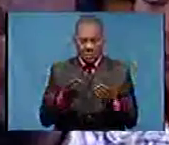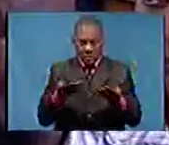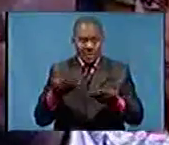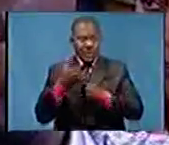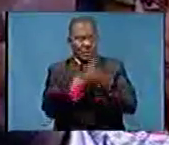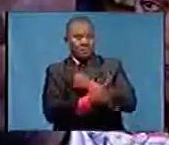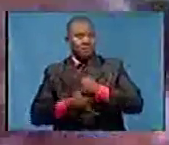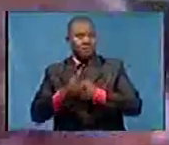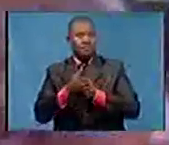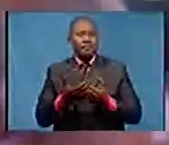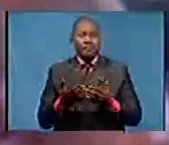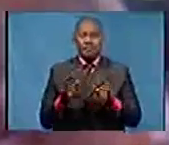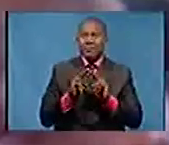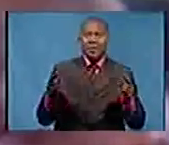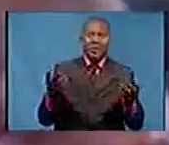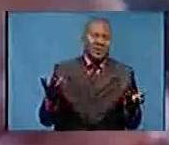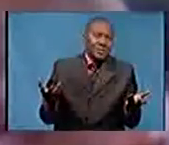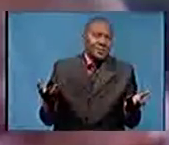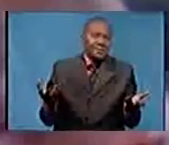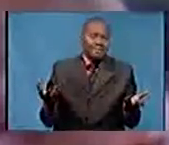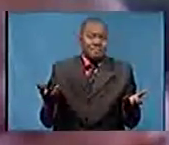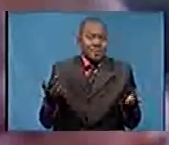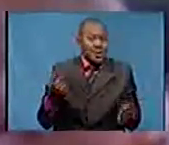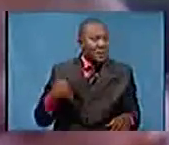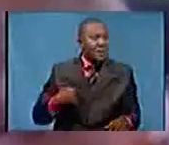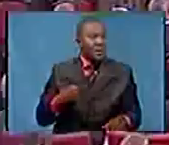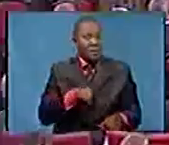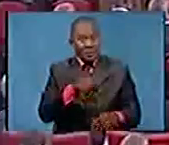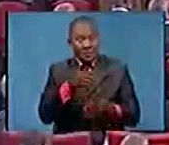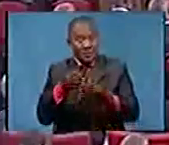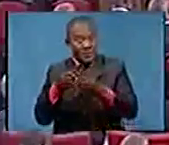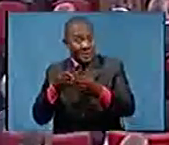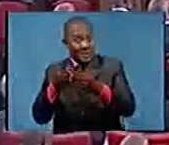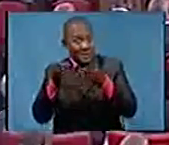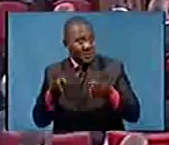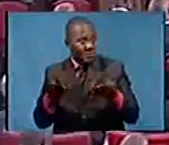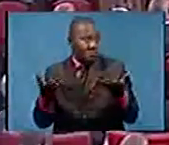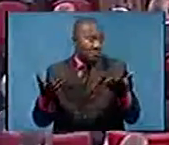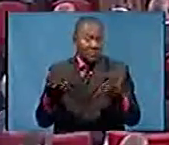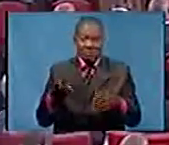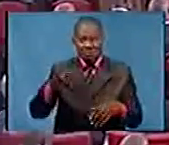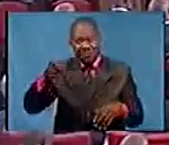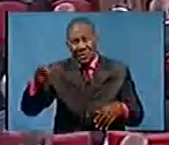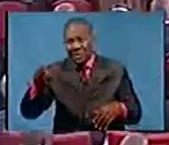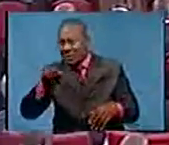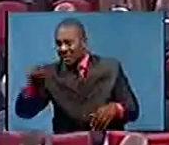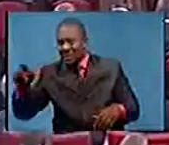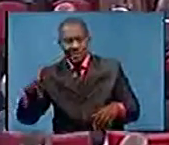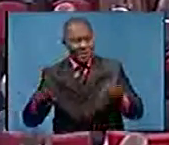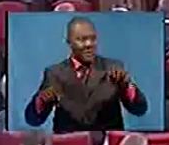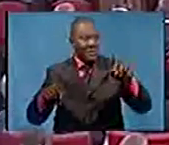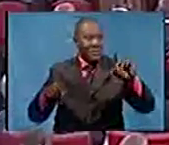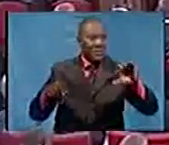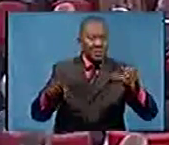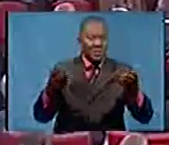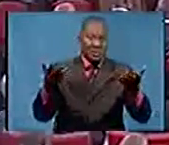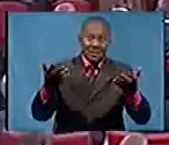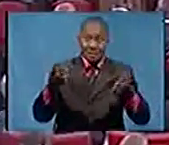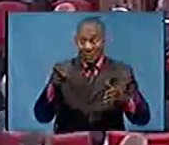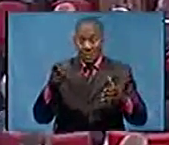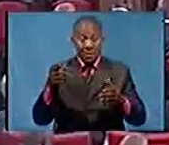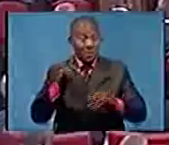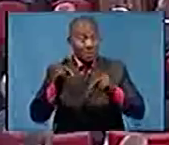country. So our leaders, both sides, government and opposition, must address such issues. If you want